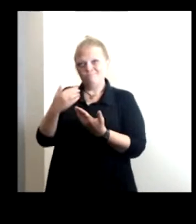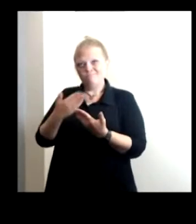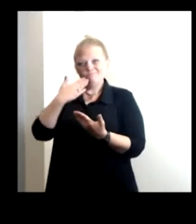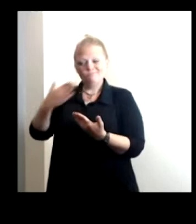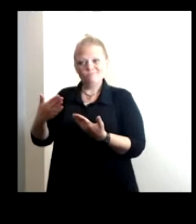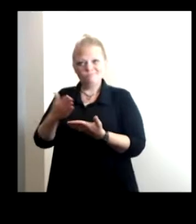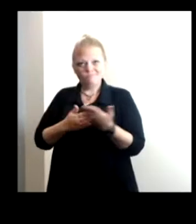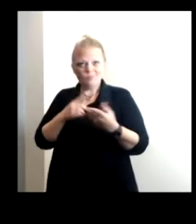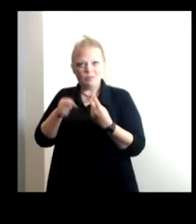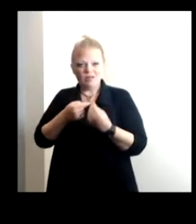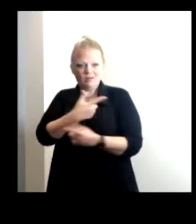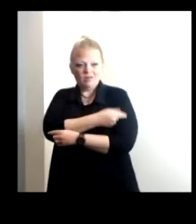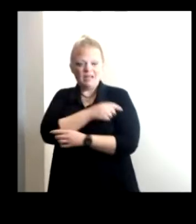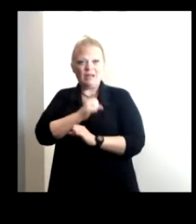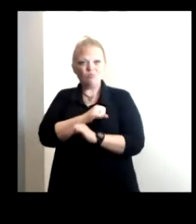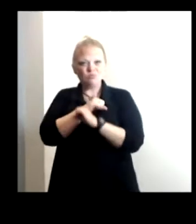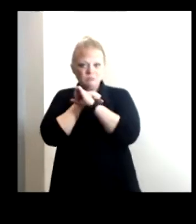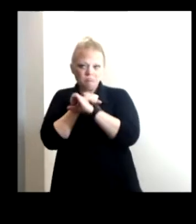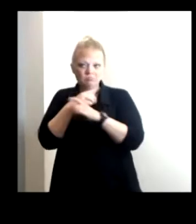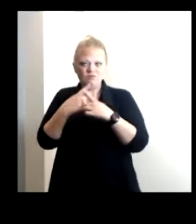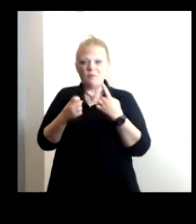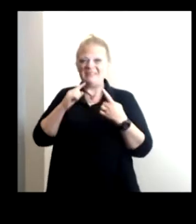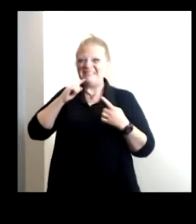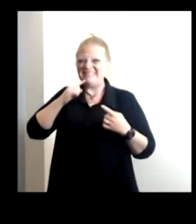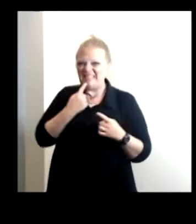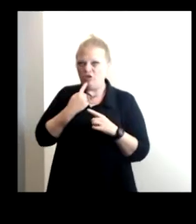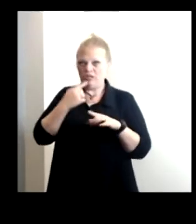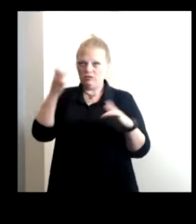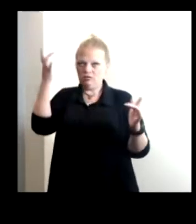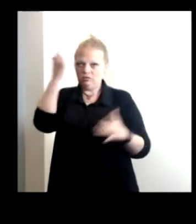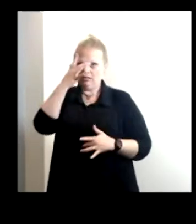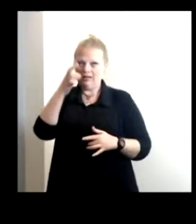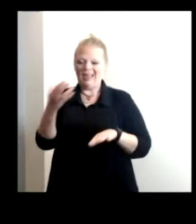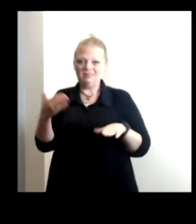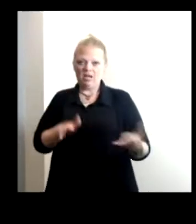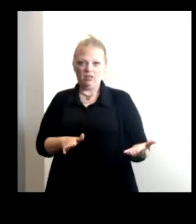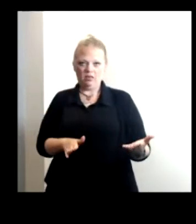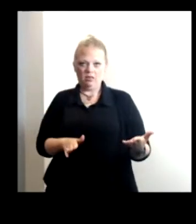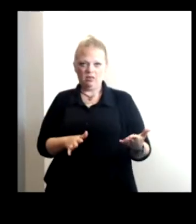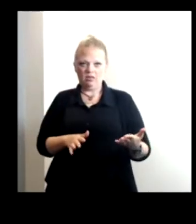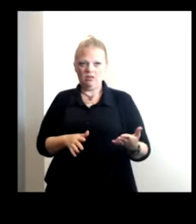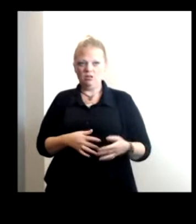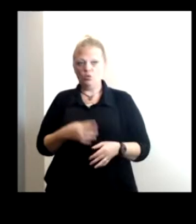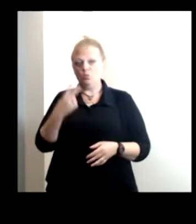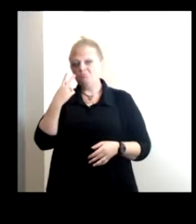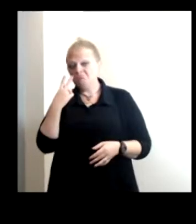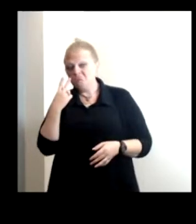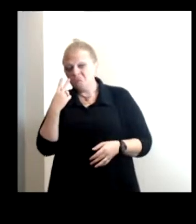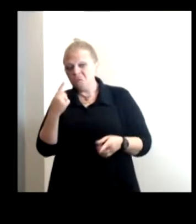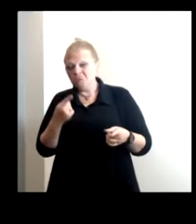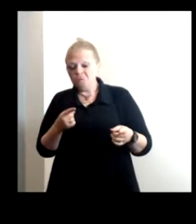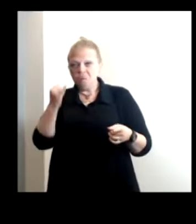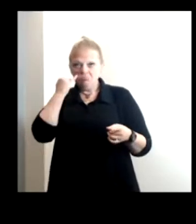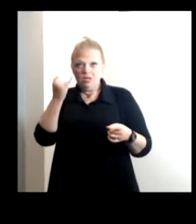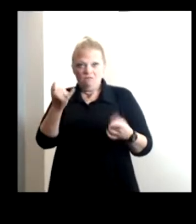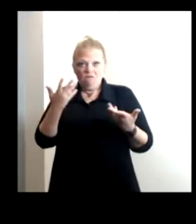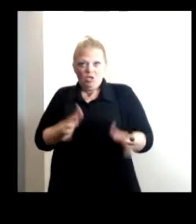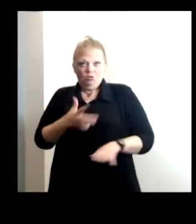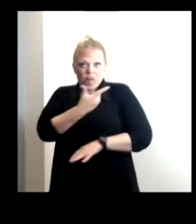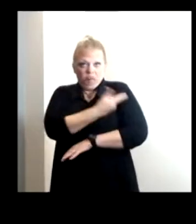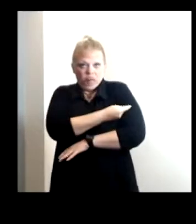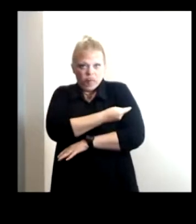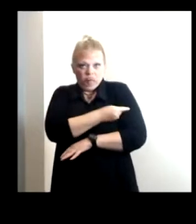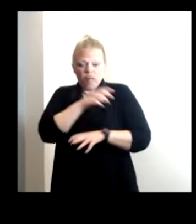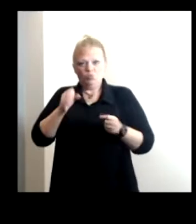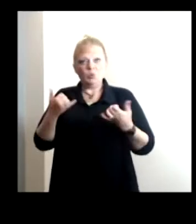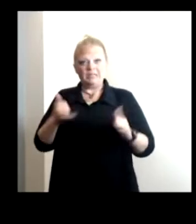it protects you from serious illness and death. So what we're seeing is if you are vaccinated, you